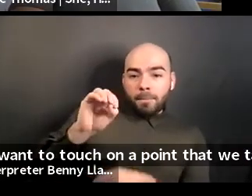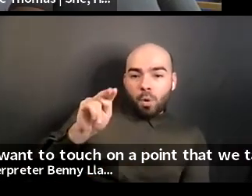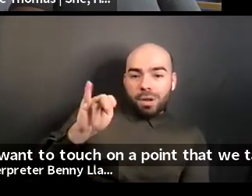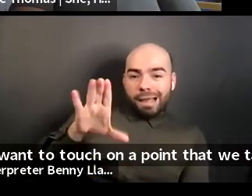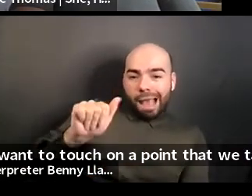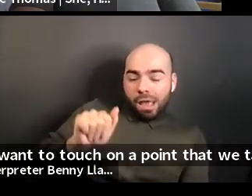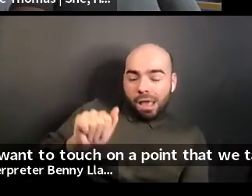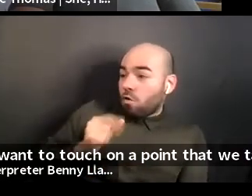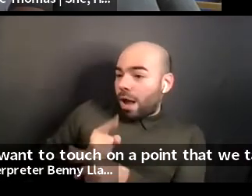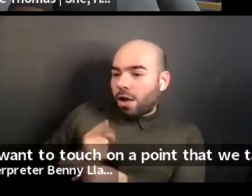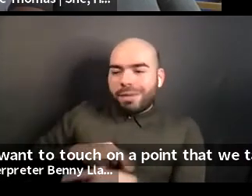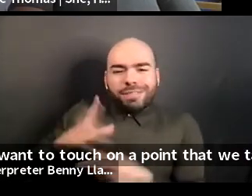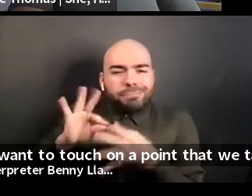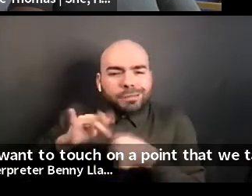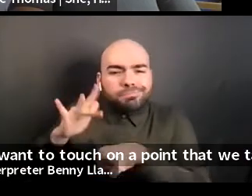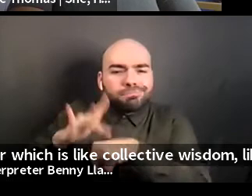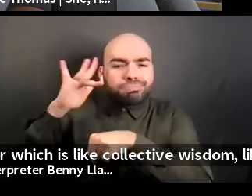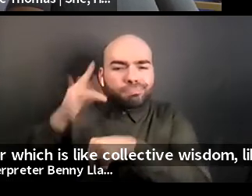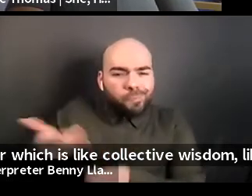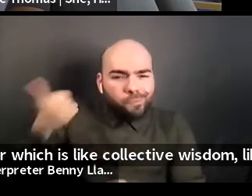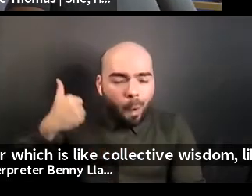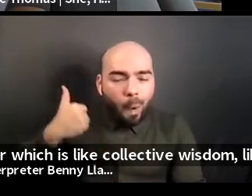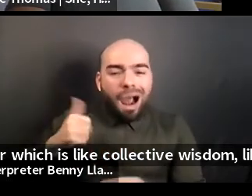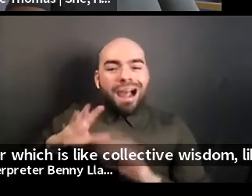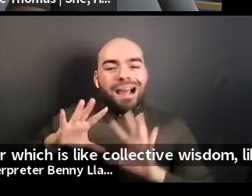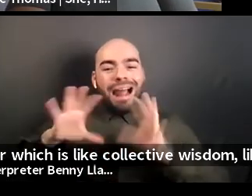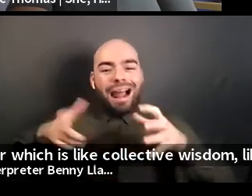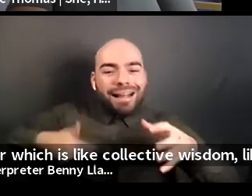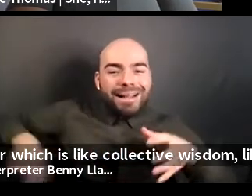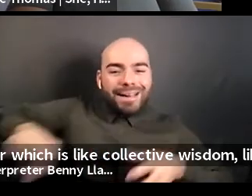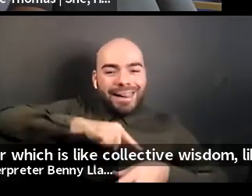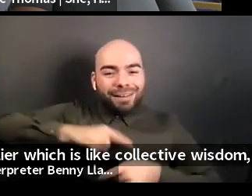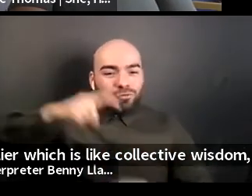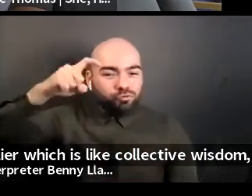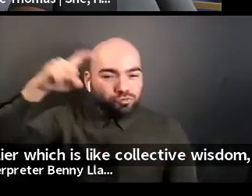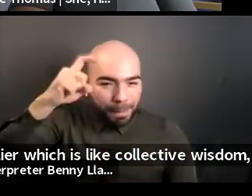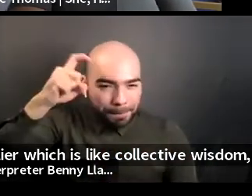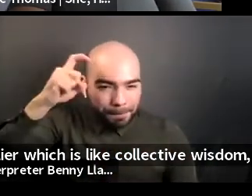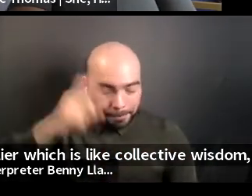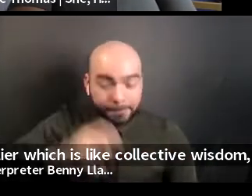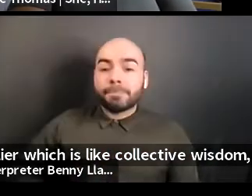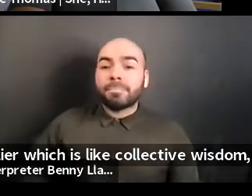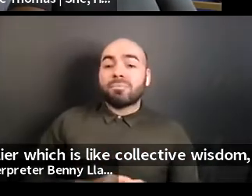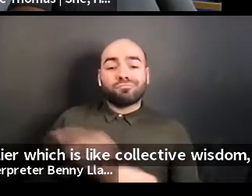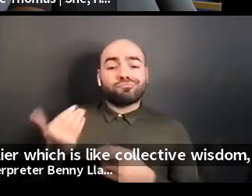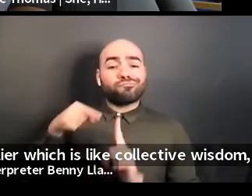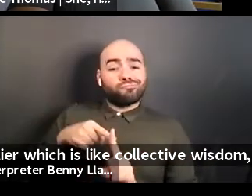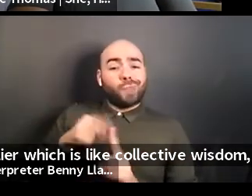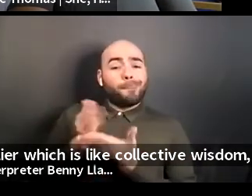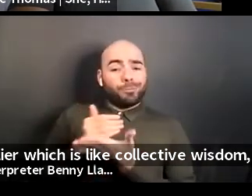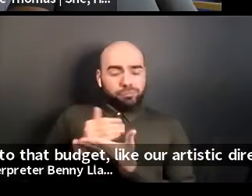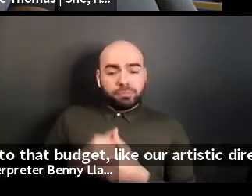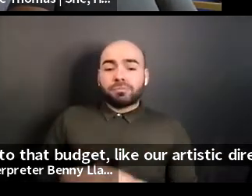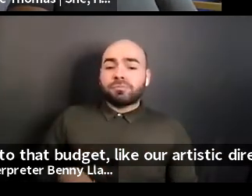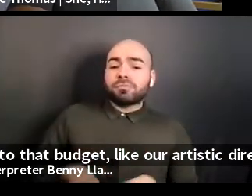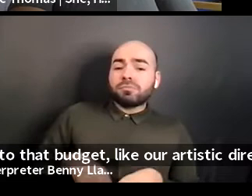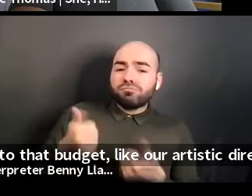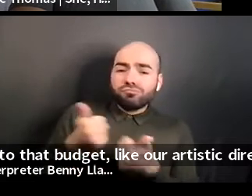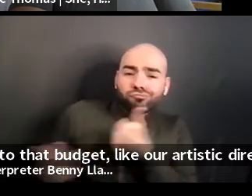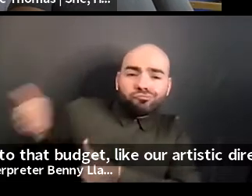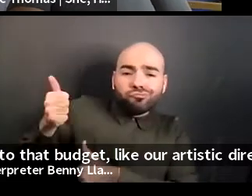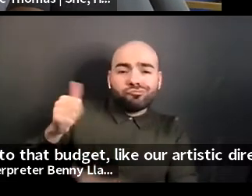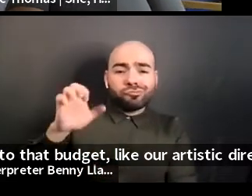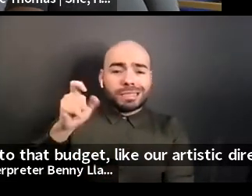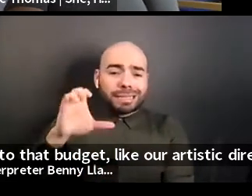collective wisdom. Like going back to that budget, like our artistic directors,